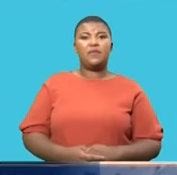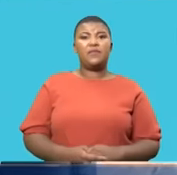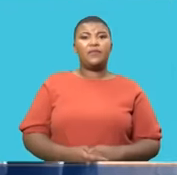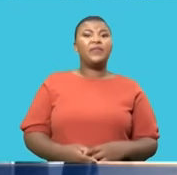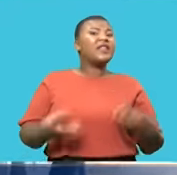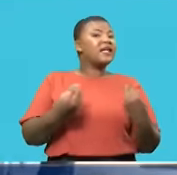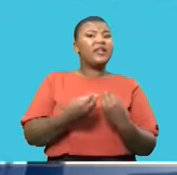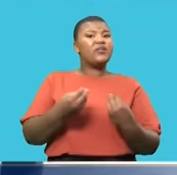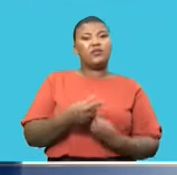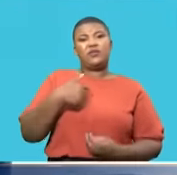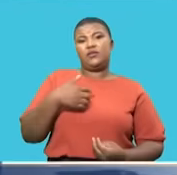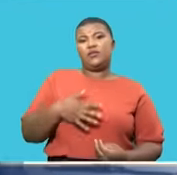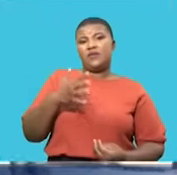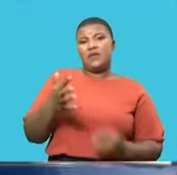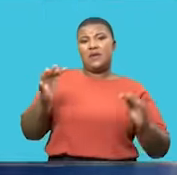Comply.